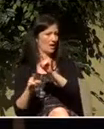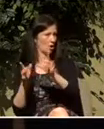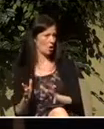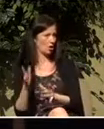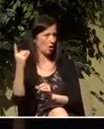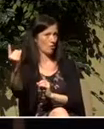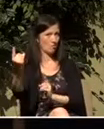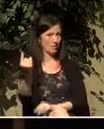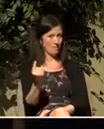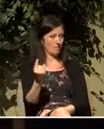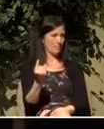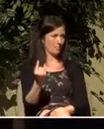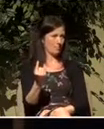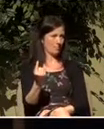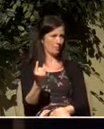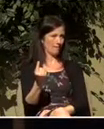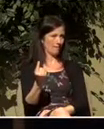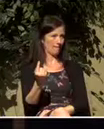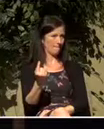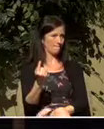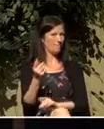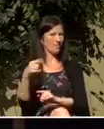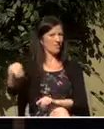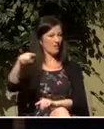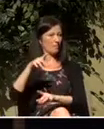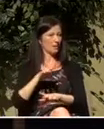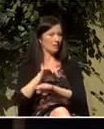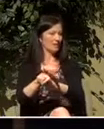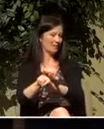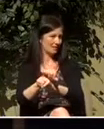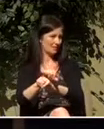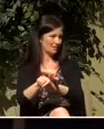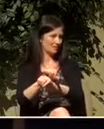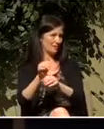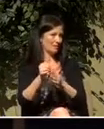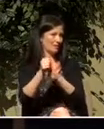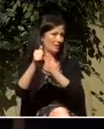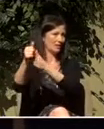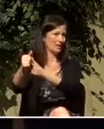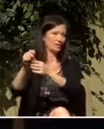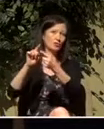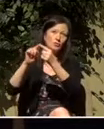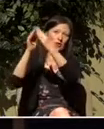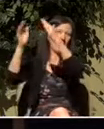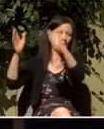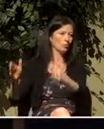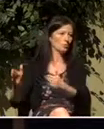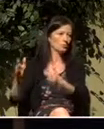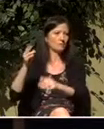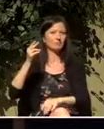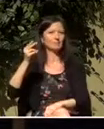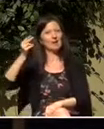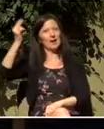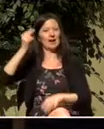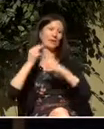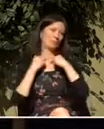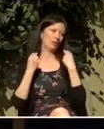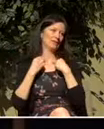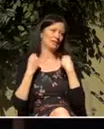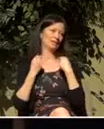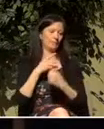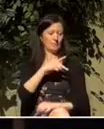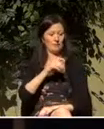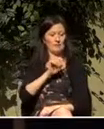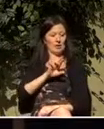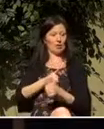Then seizing him, they led him away and took him to the house of the high priest. Peter followed at a distance, and when